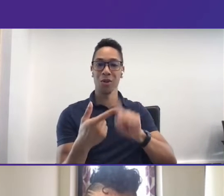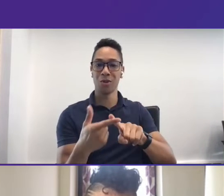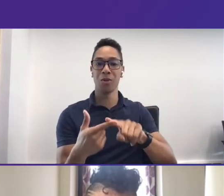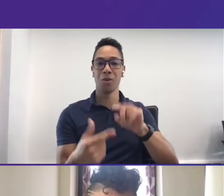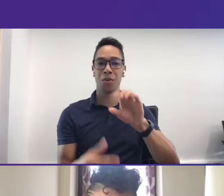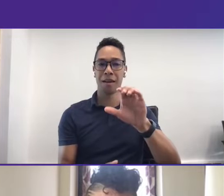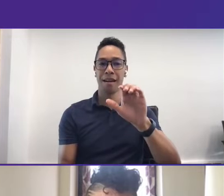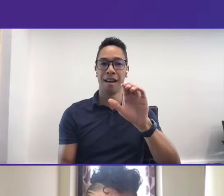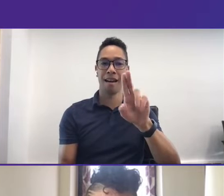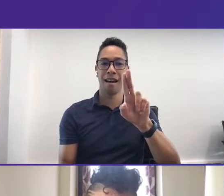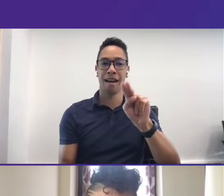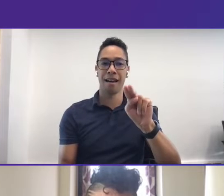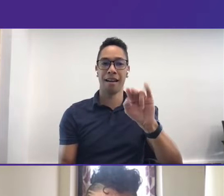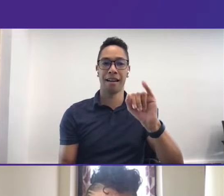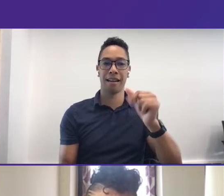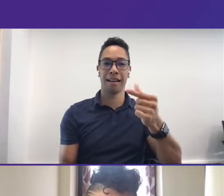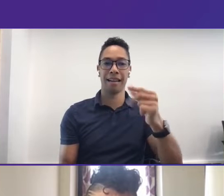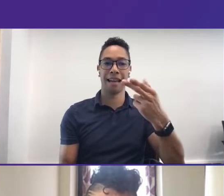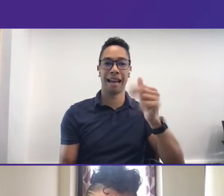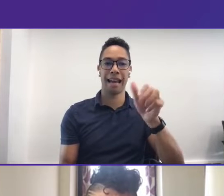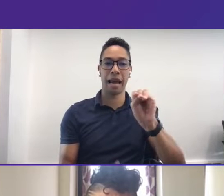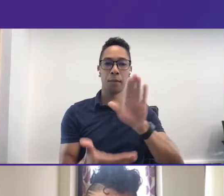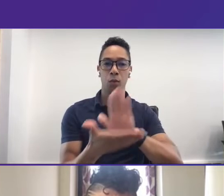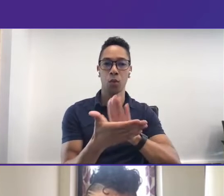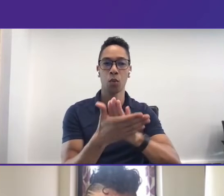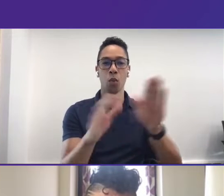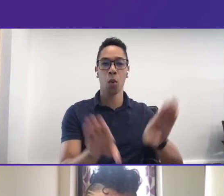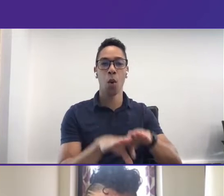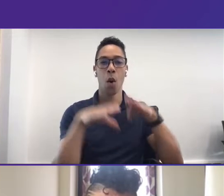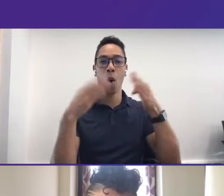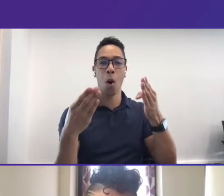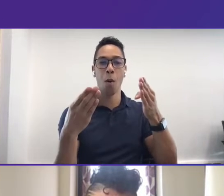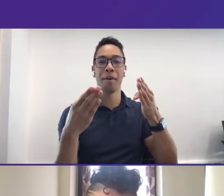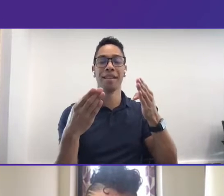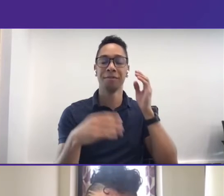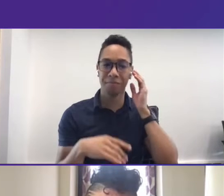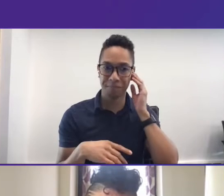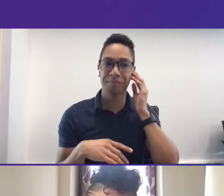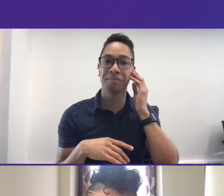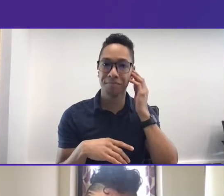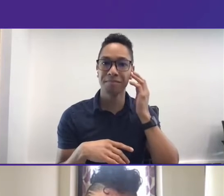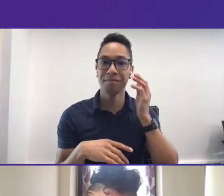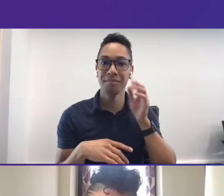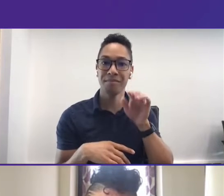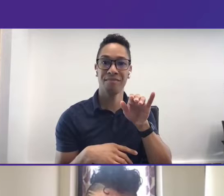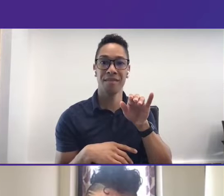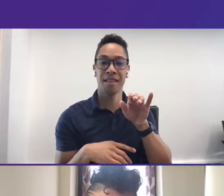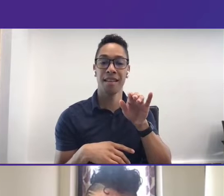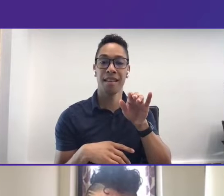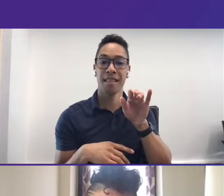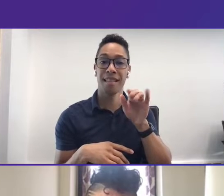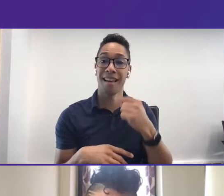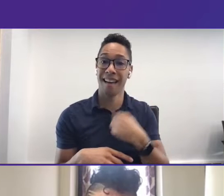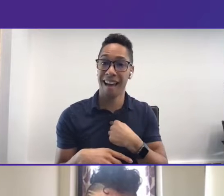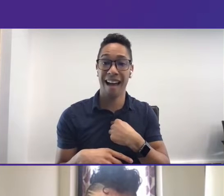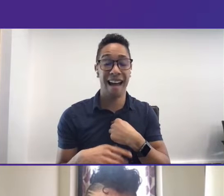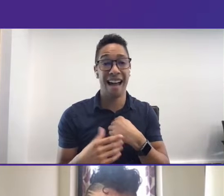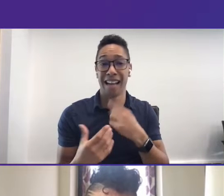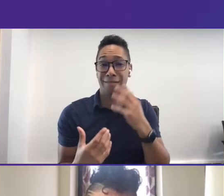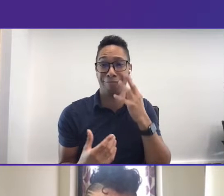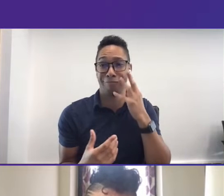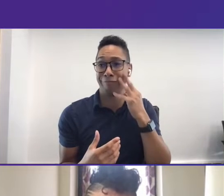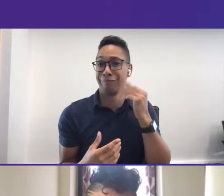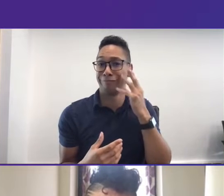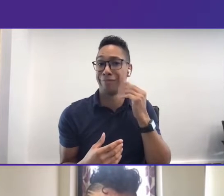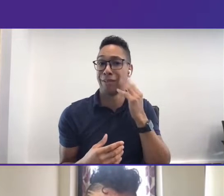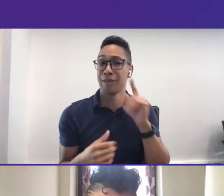was at the time open, where the Martha Graham studio is right now. And I experienced